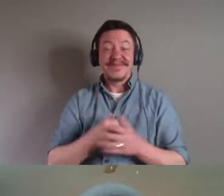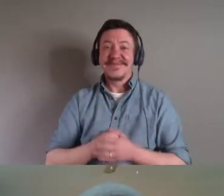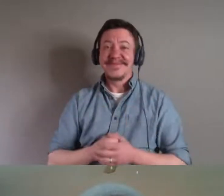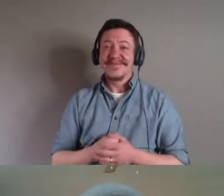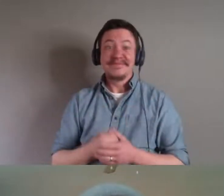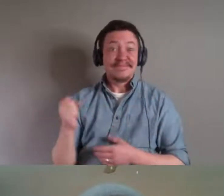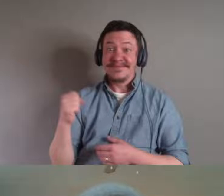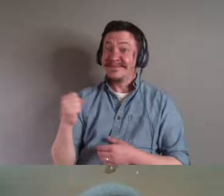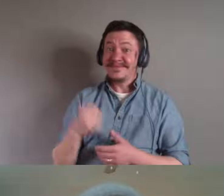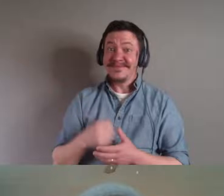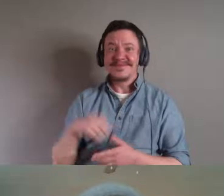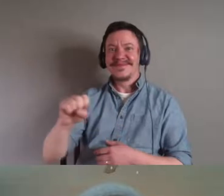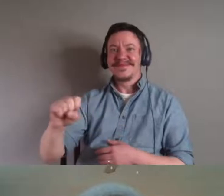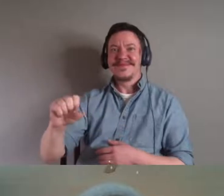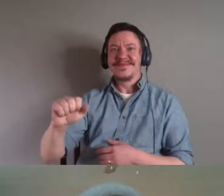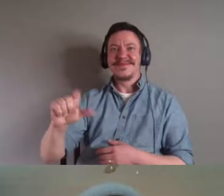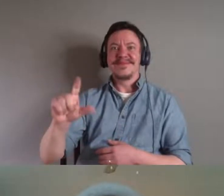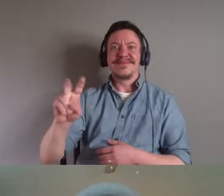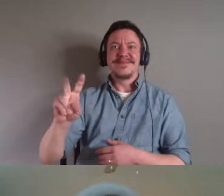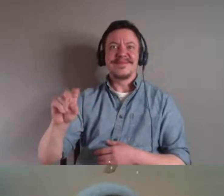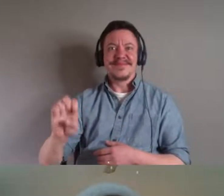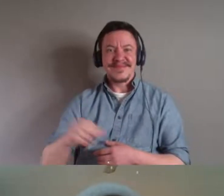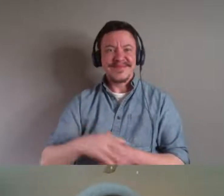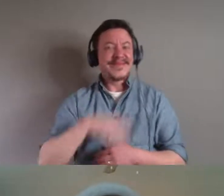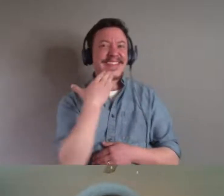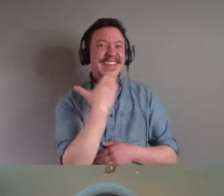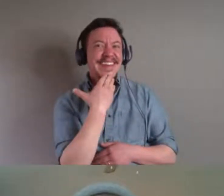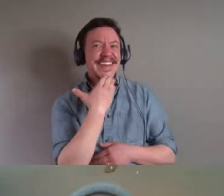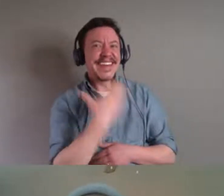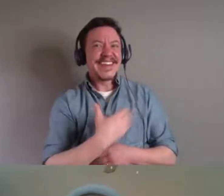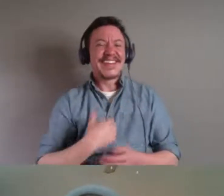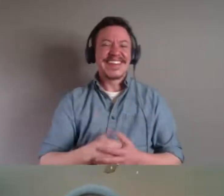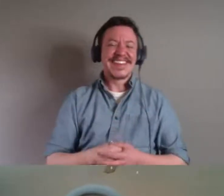Yeah. Salvador, what do you got? Thank you, Danielle.